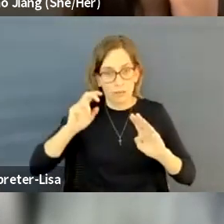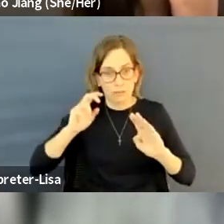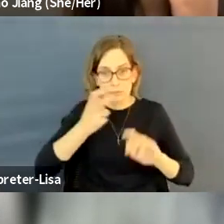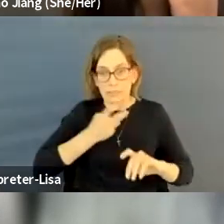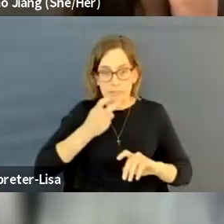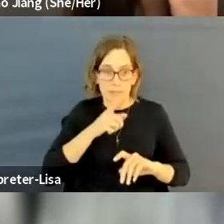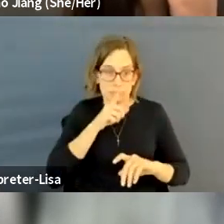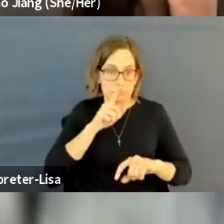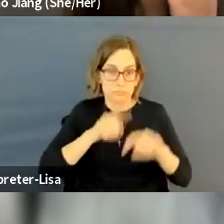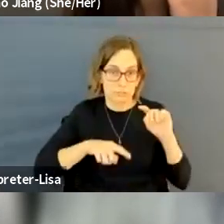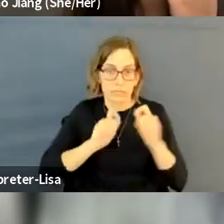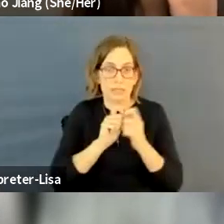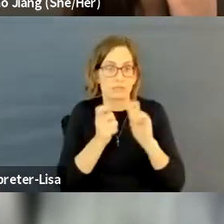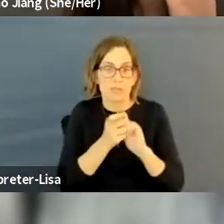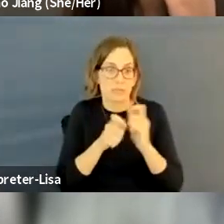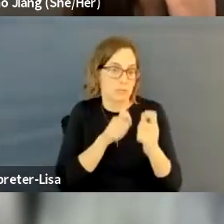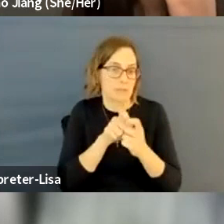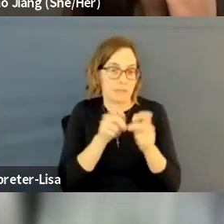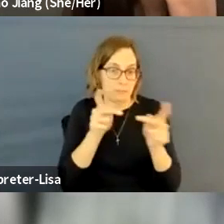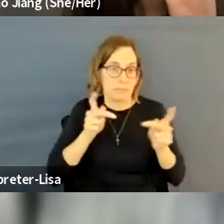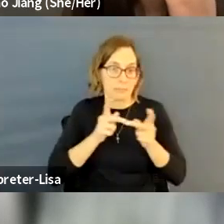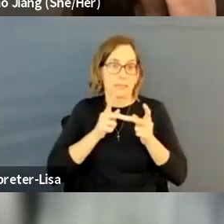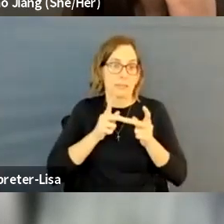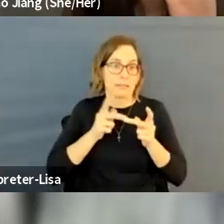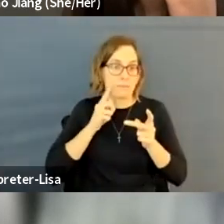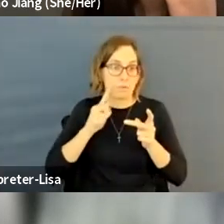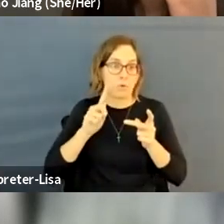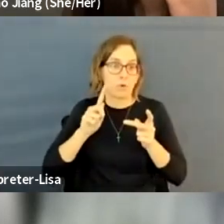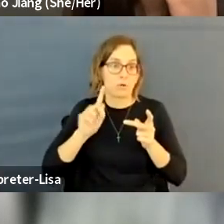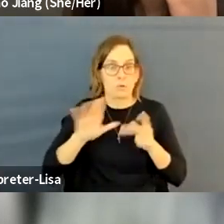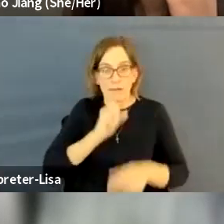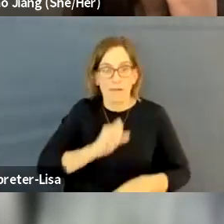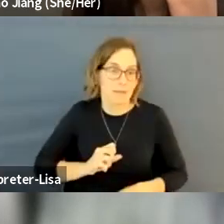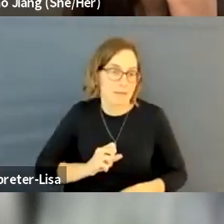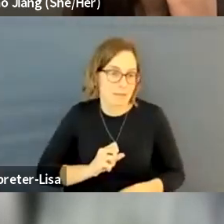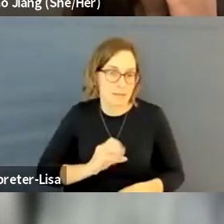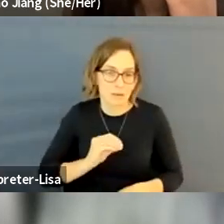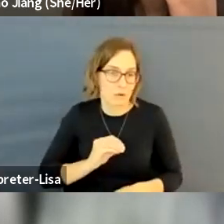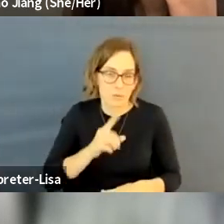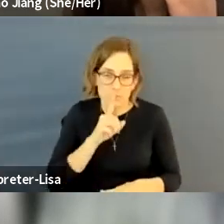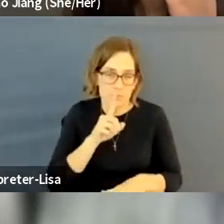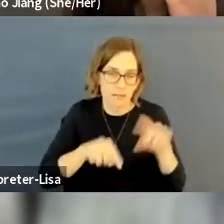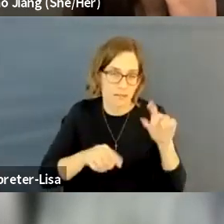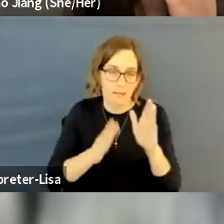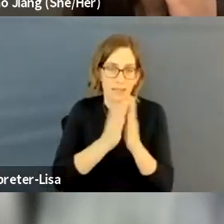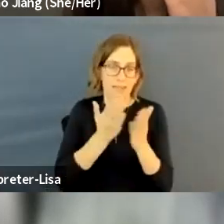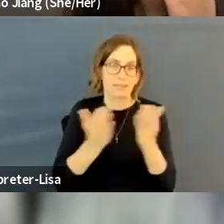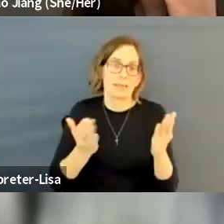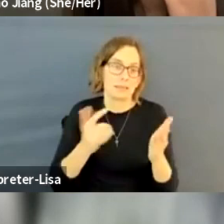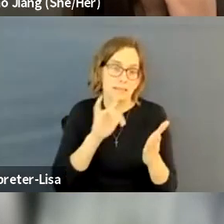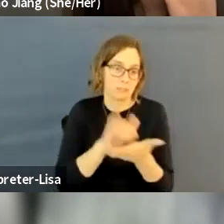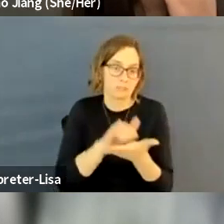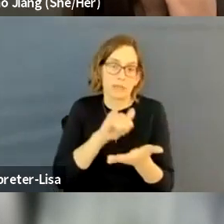be changed at a certain point of the age. So we should not ask the things that cannot be changed.